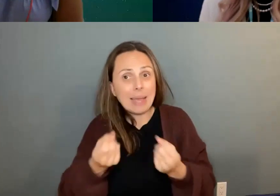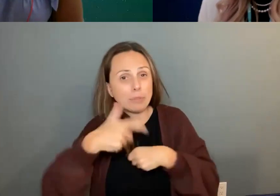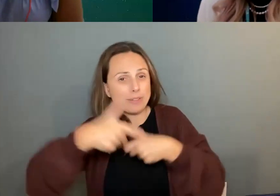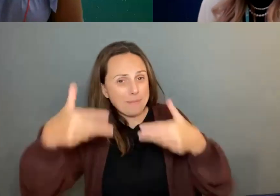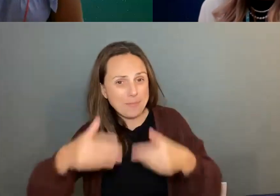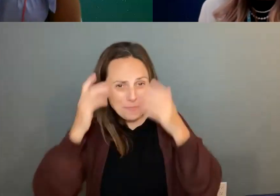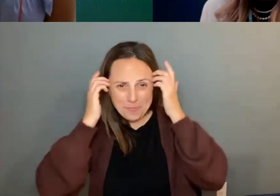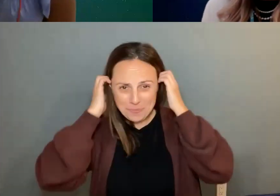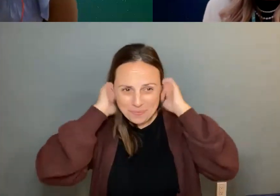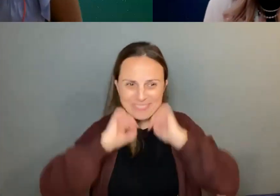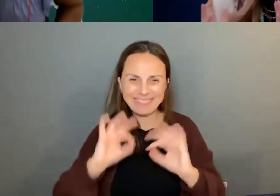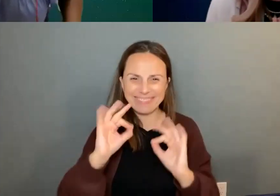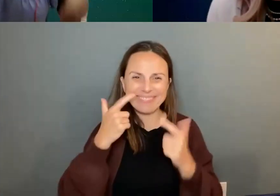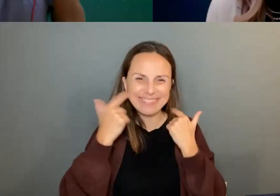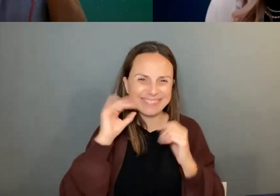got. Okay.